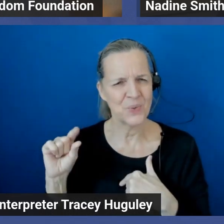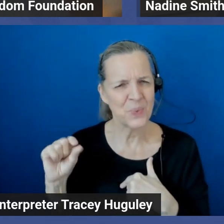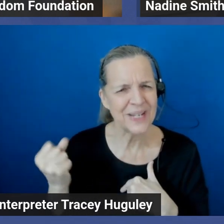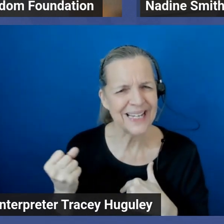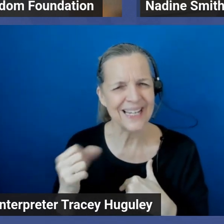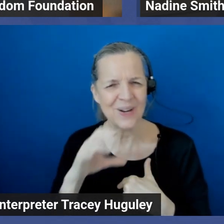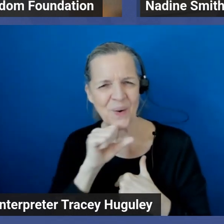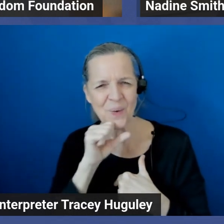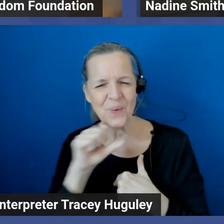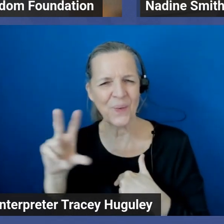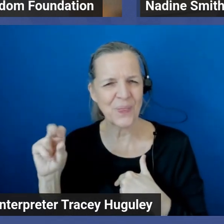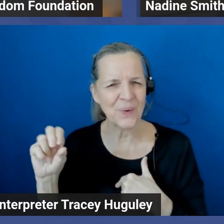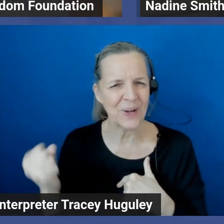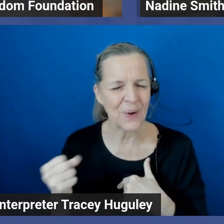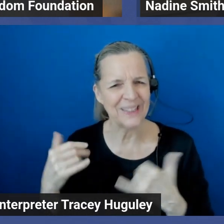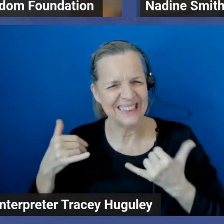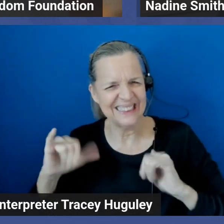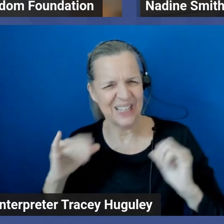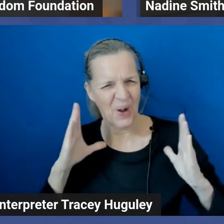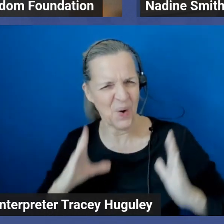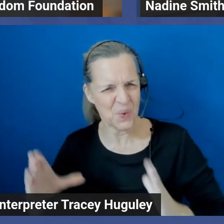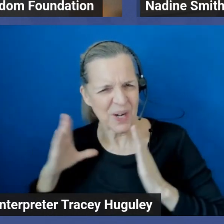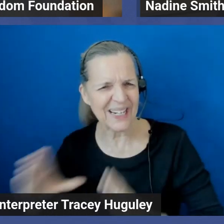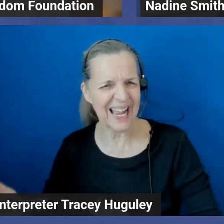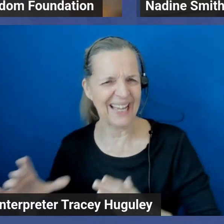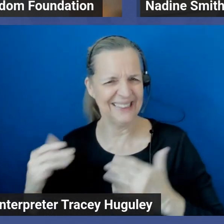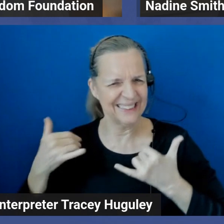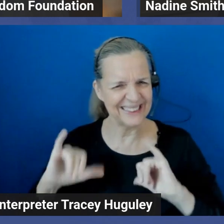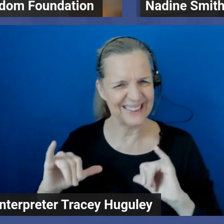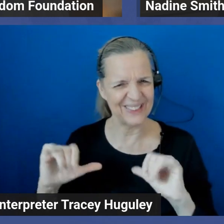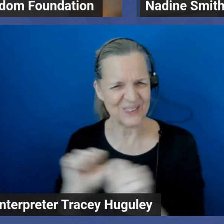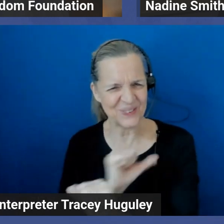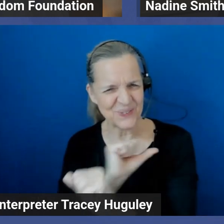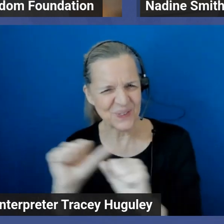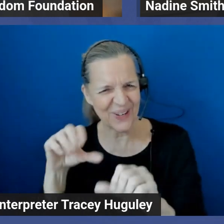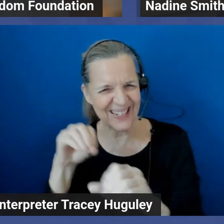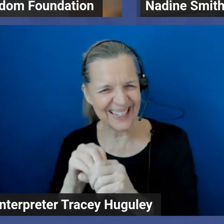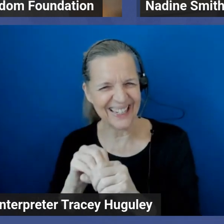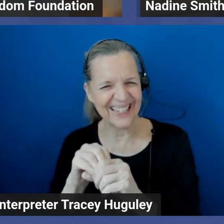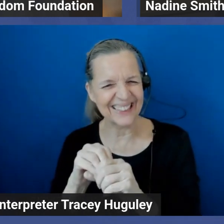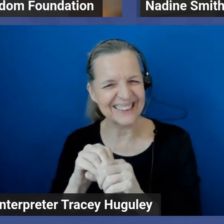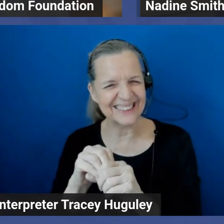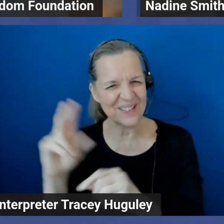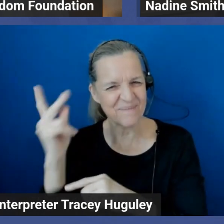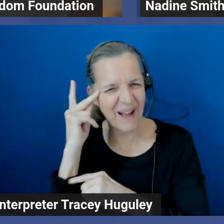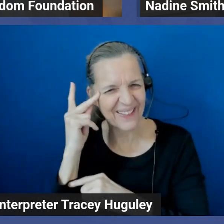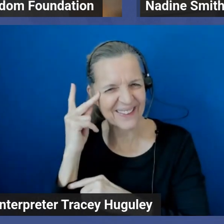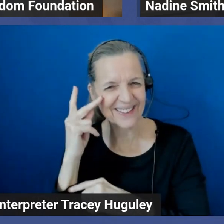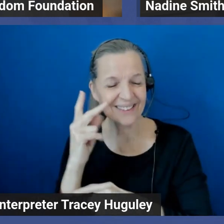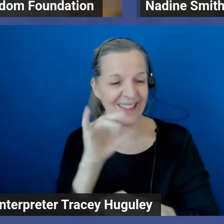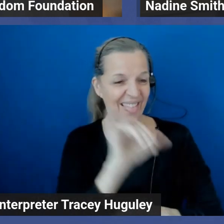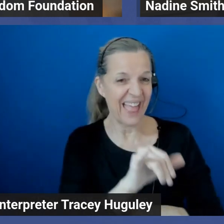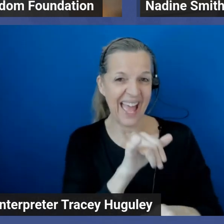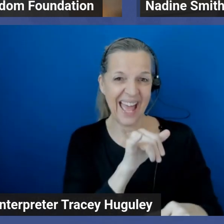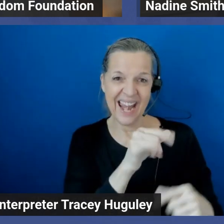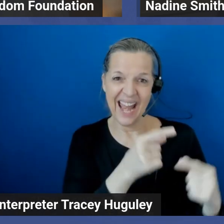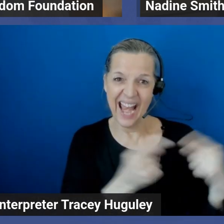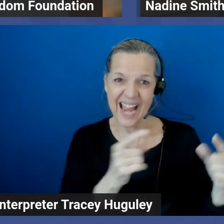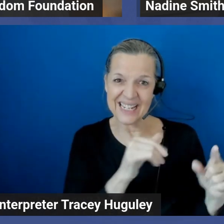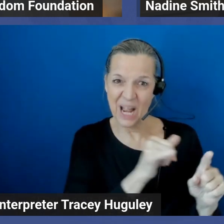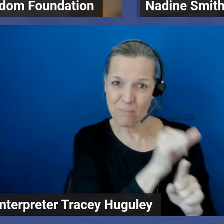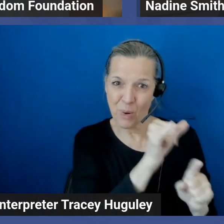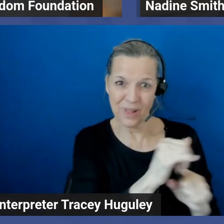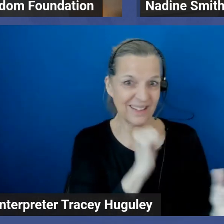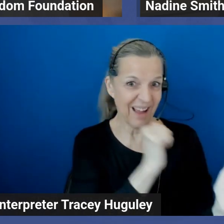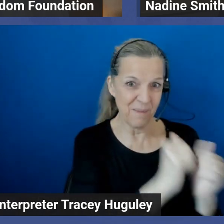they're in their 30s, and they're still organizing. They're still doing the work. They didn't get to see it pass while they were in